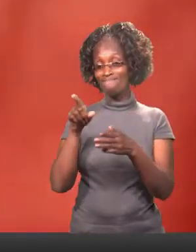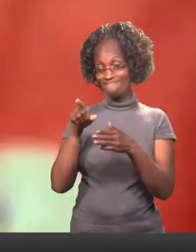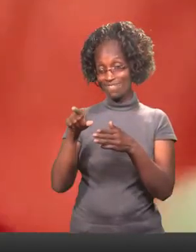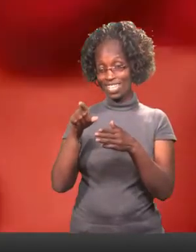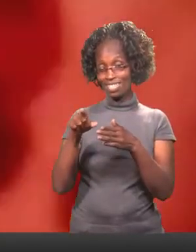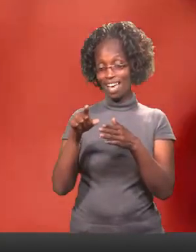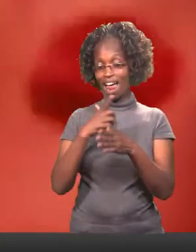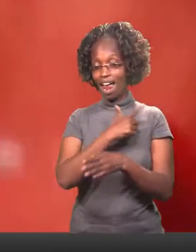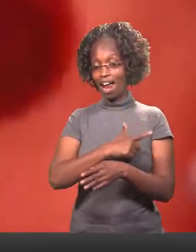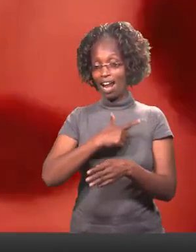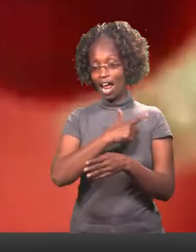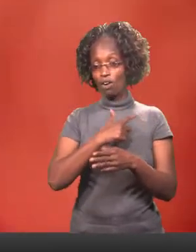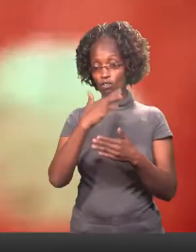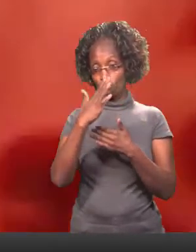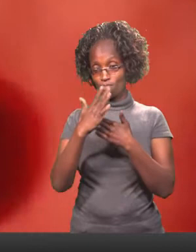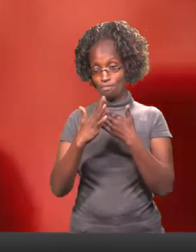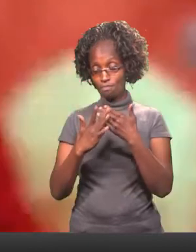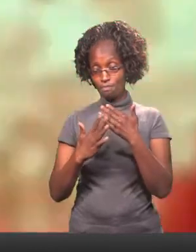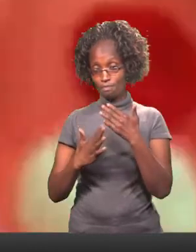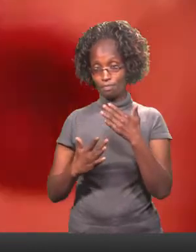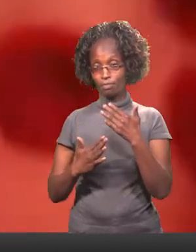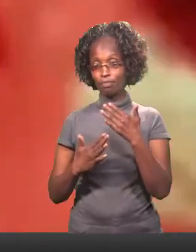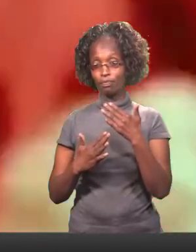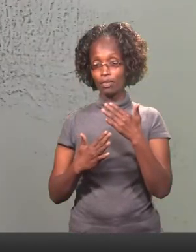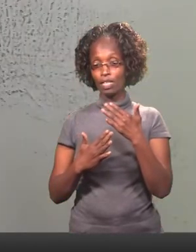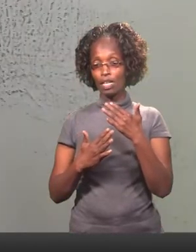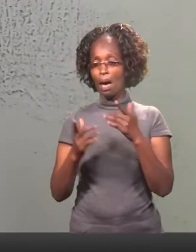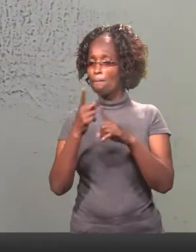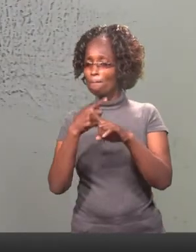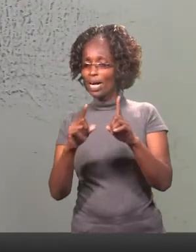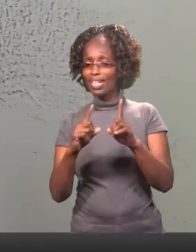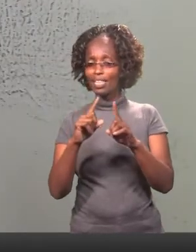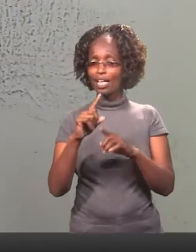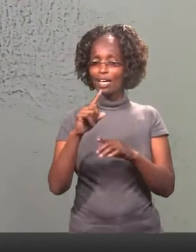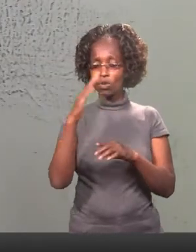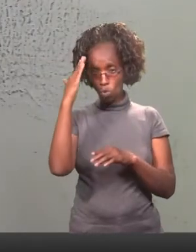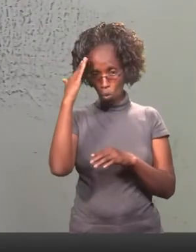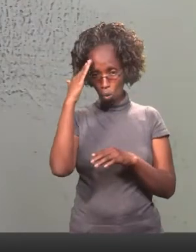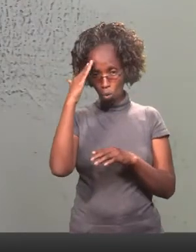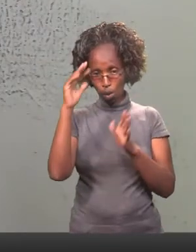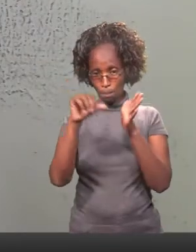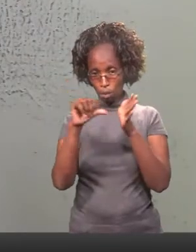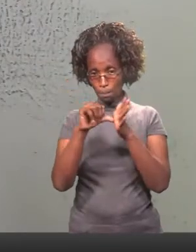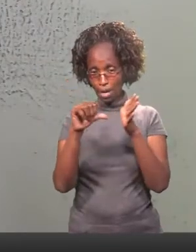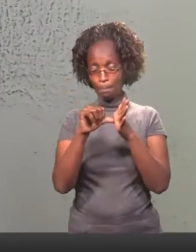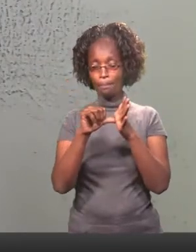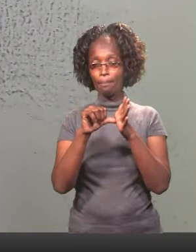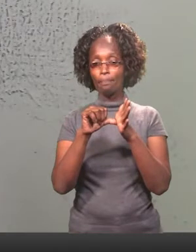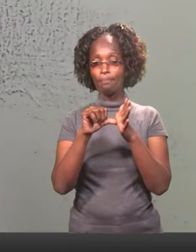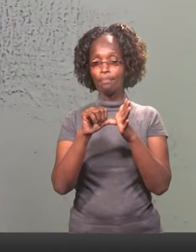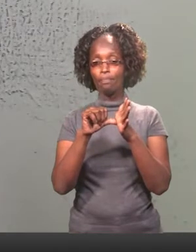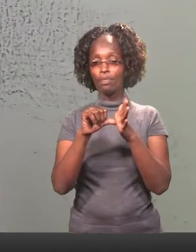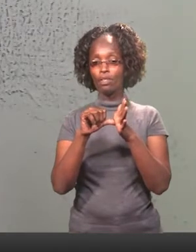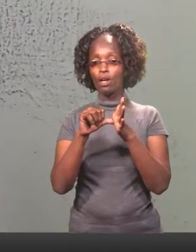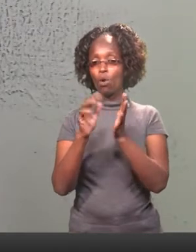deficiency anemia ikiwa ndio ugonjwa yenye umaarufu baina ya wananchi. Yeah, the commonest type of anemia,